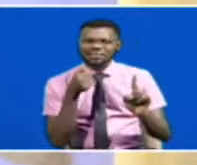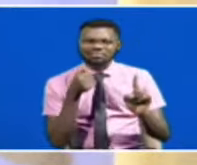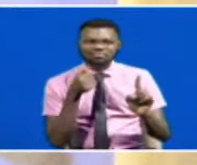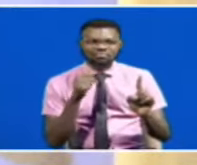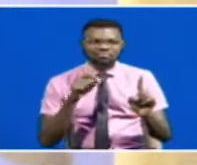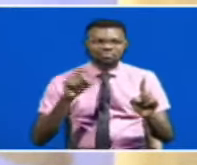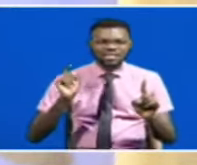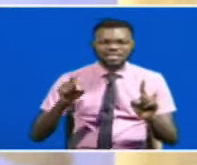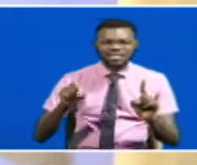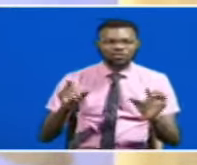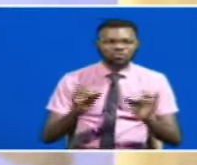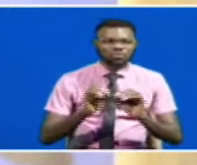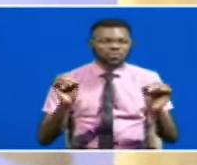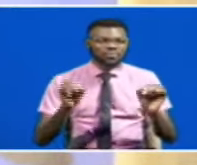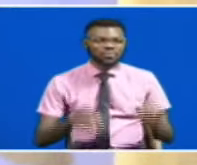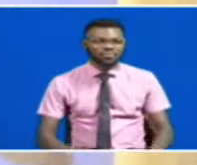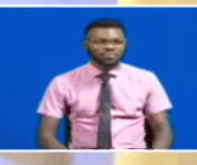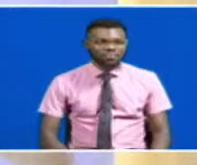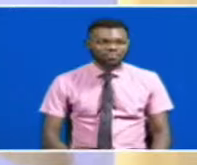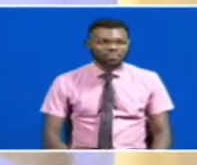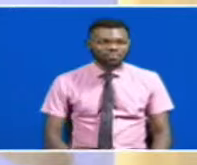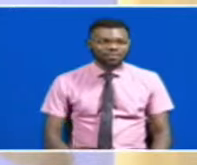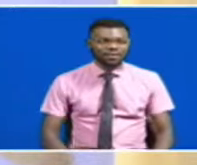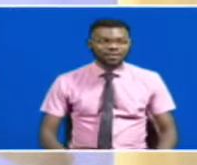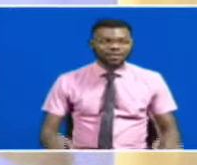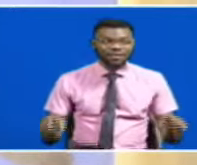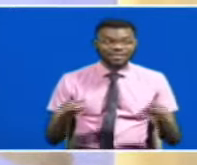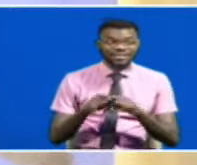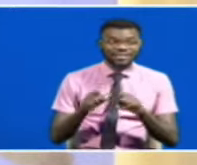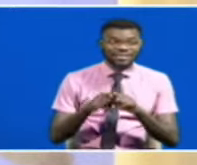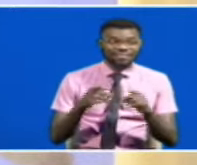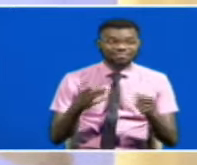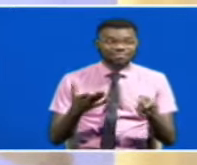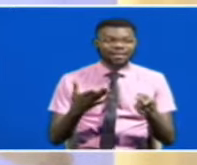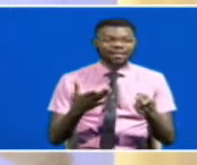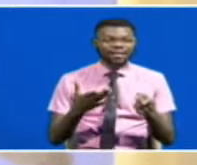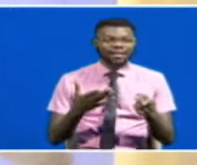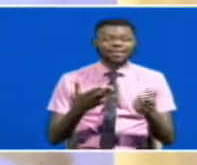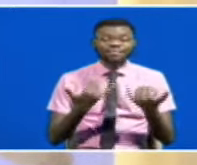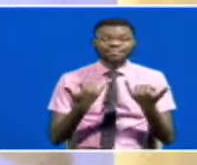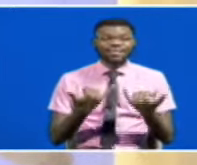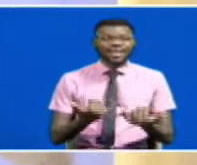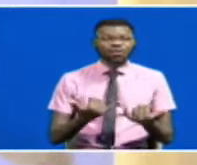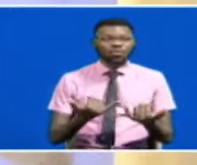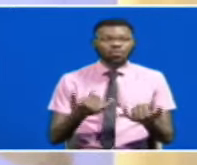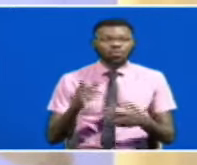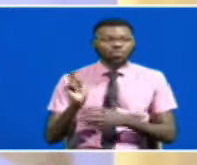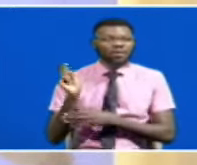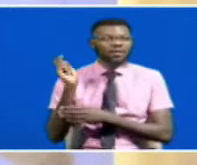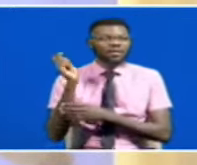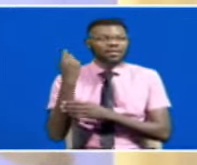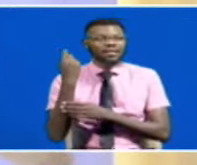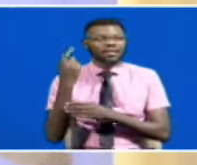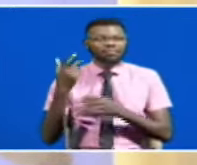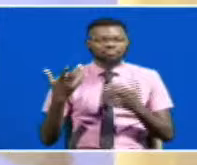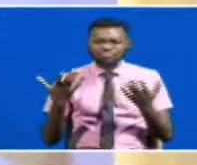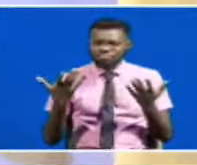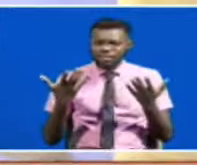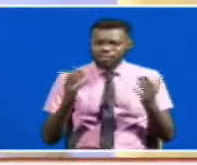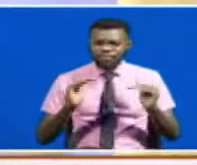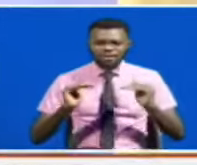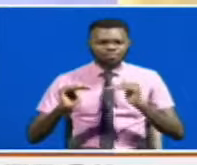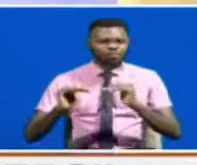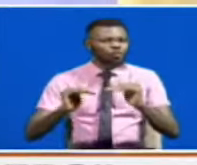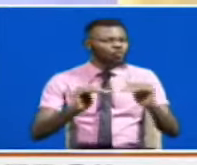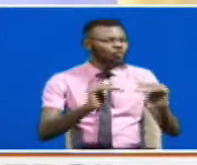And some of you told me, if for any assurance, Kenya is not alone.